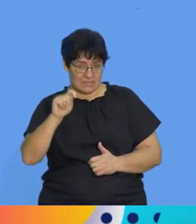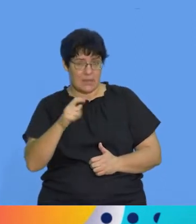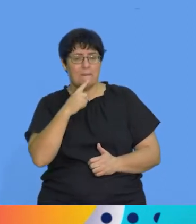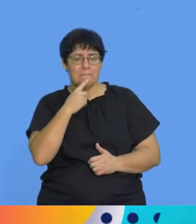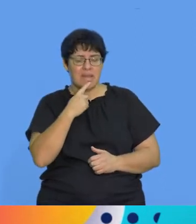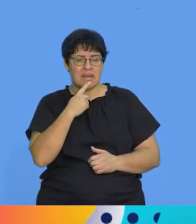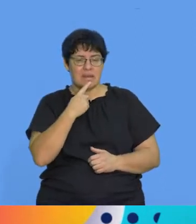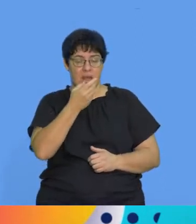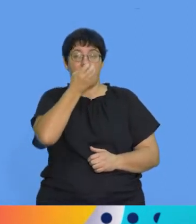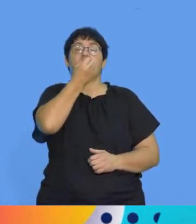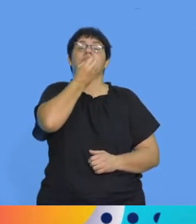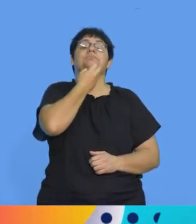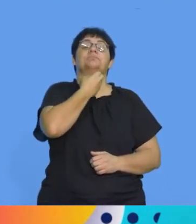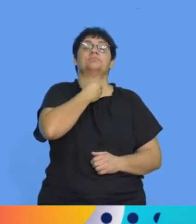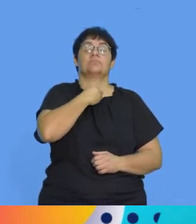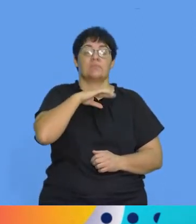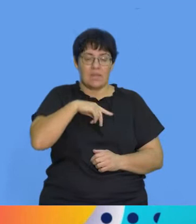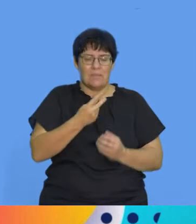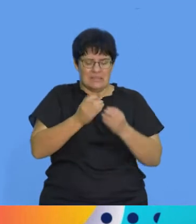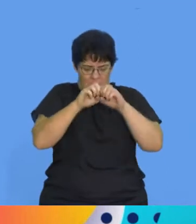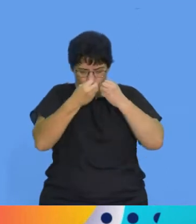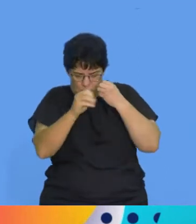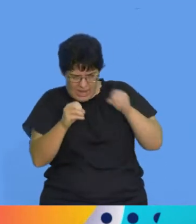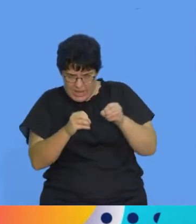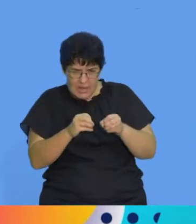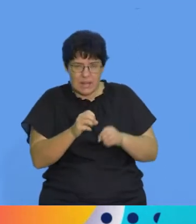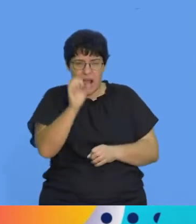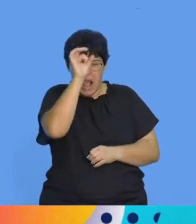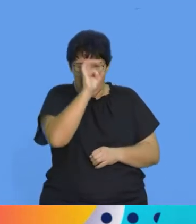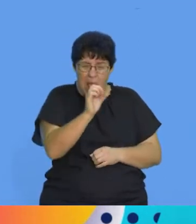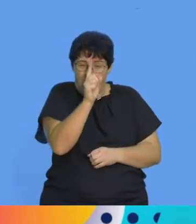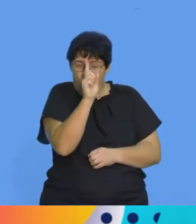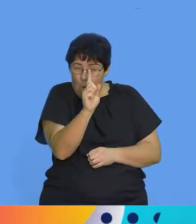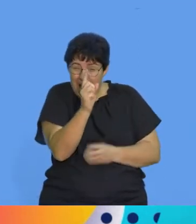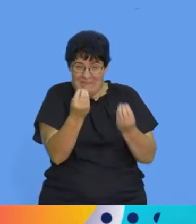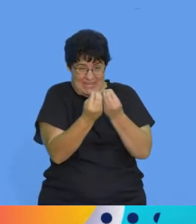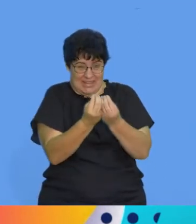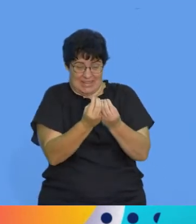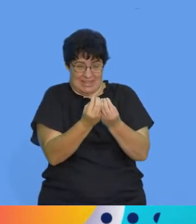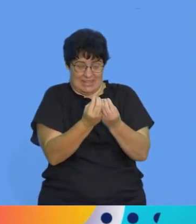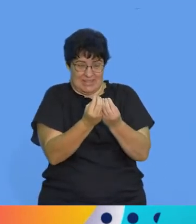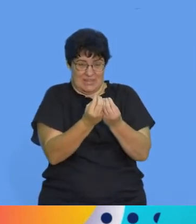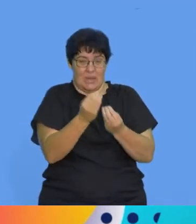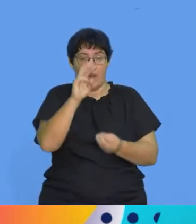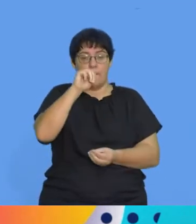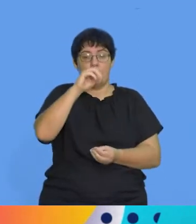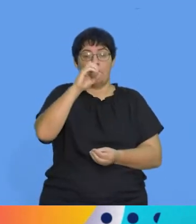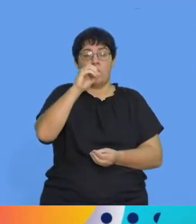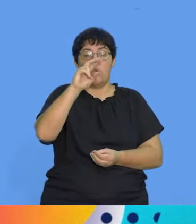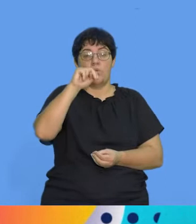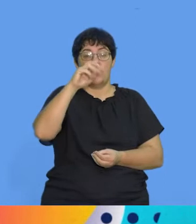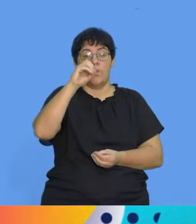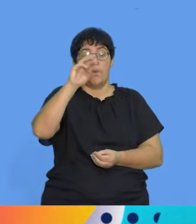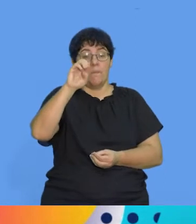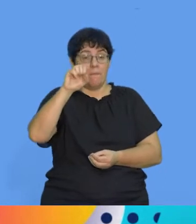its simple mono, into one little piece. Monomer